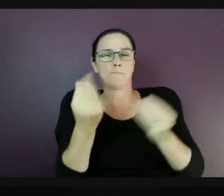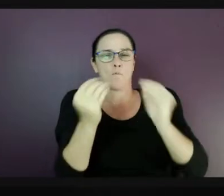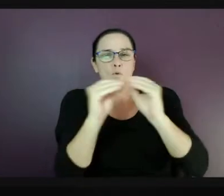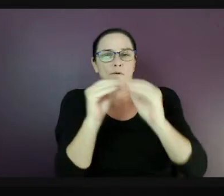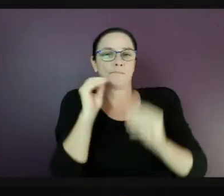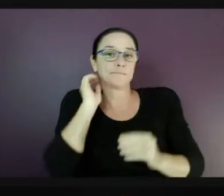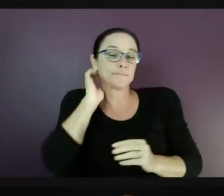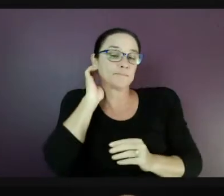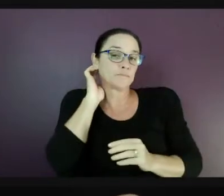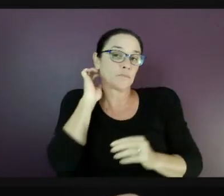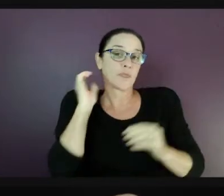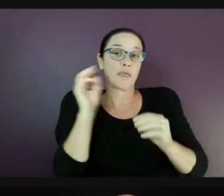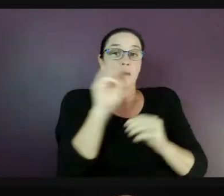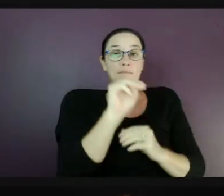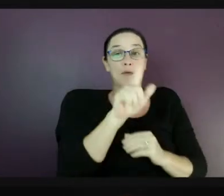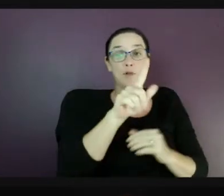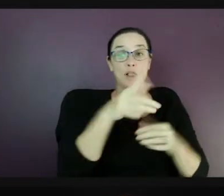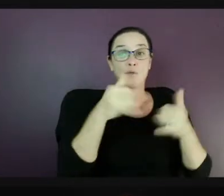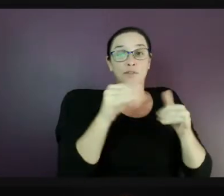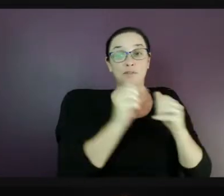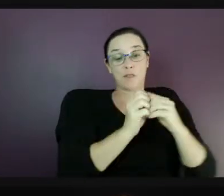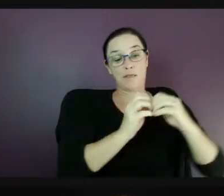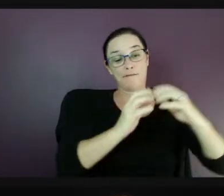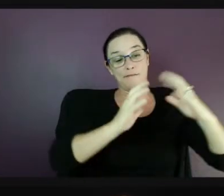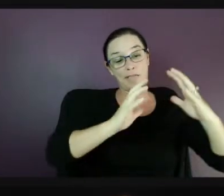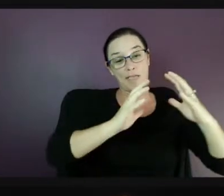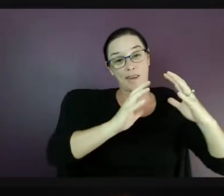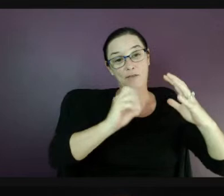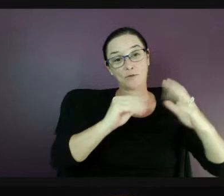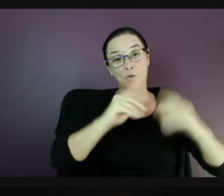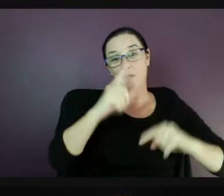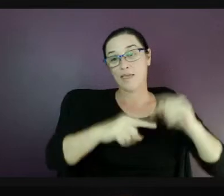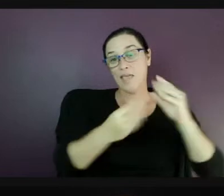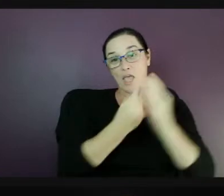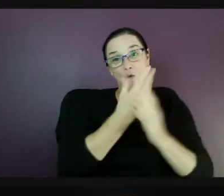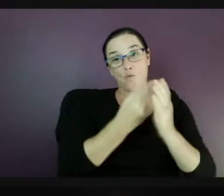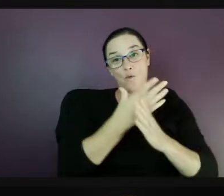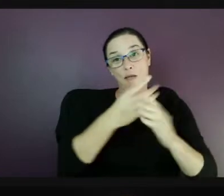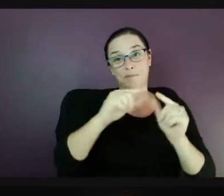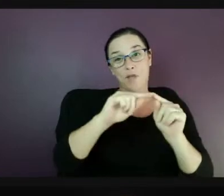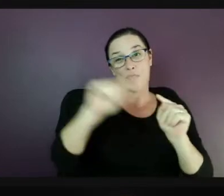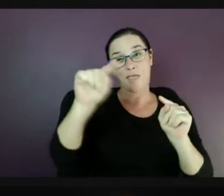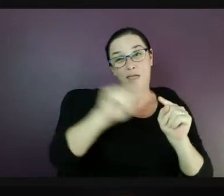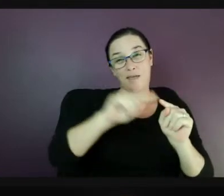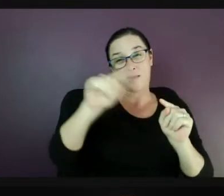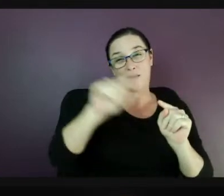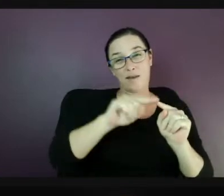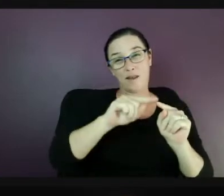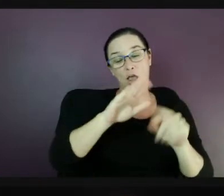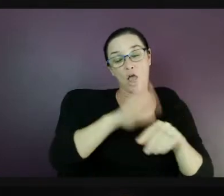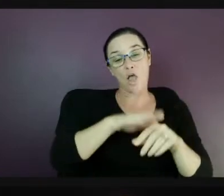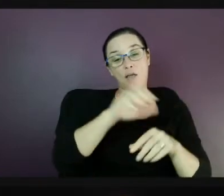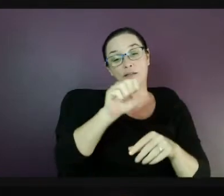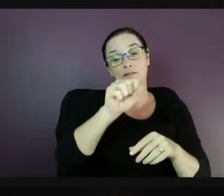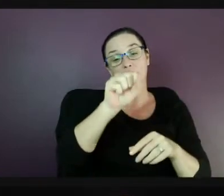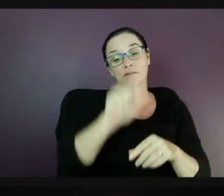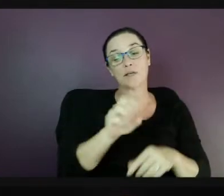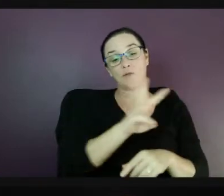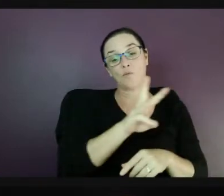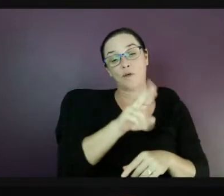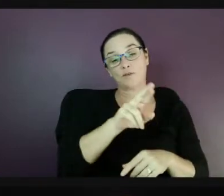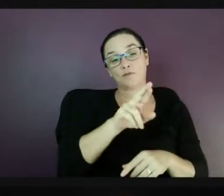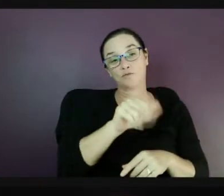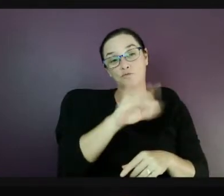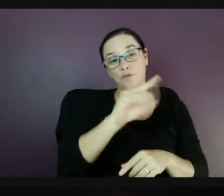We have Mauna Loa inflating, so we think that we can't erupt over here on a volcanic southwest rift, which basically leaves